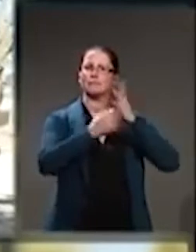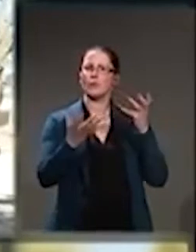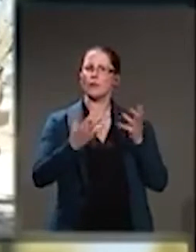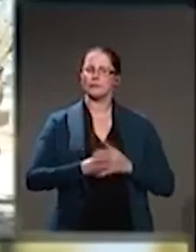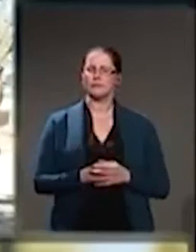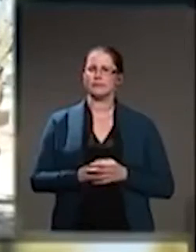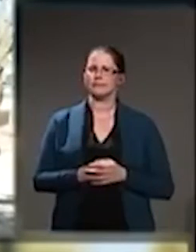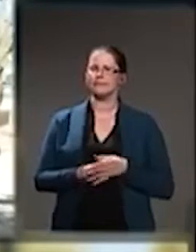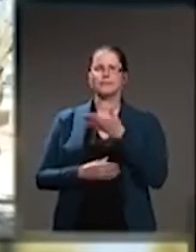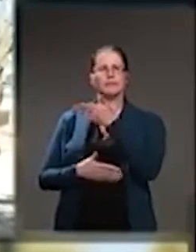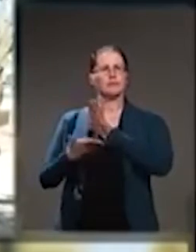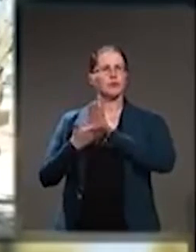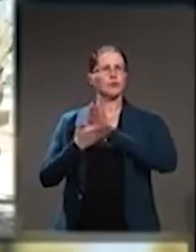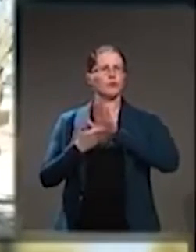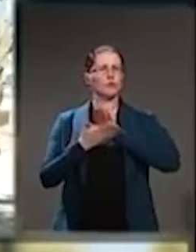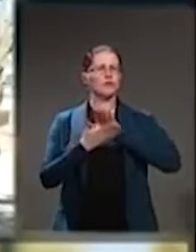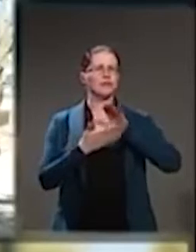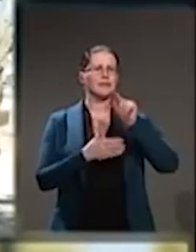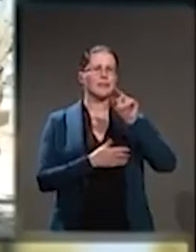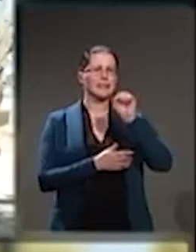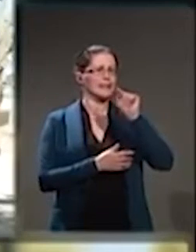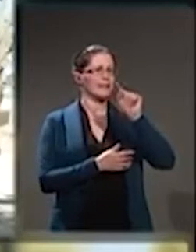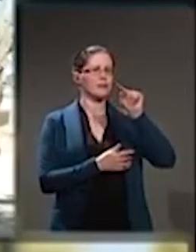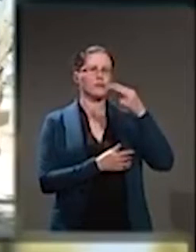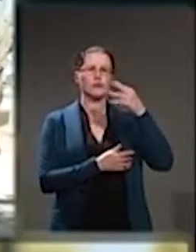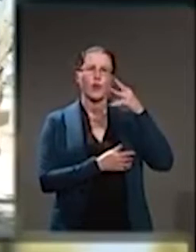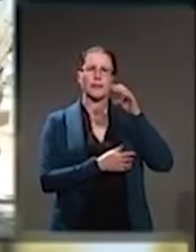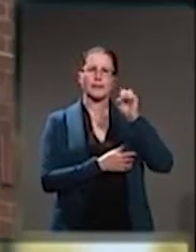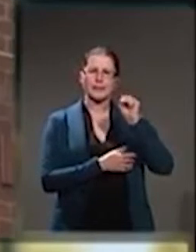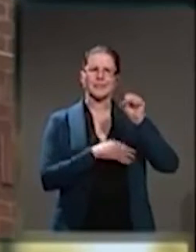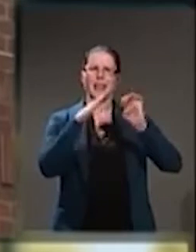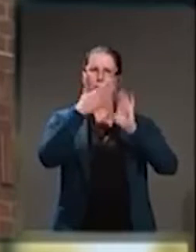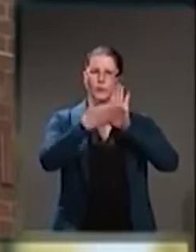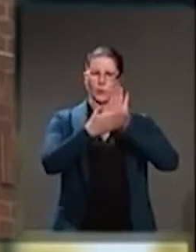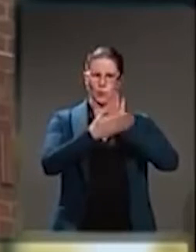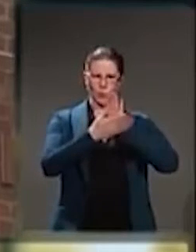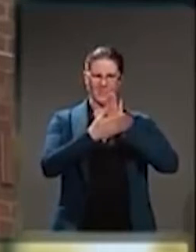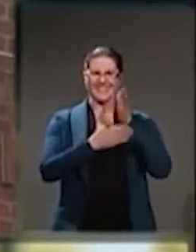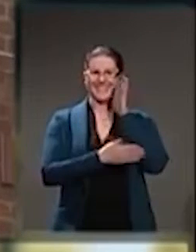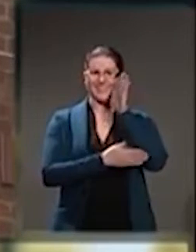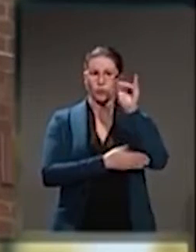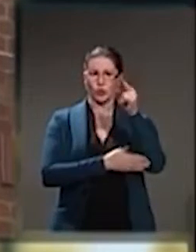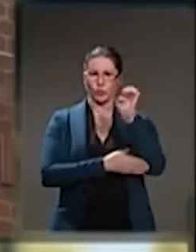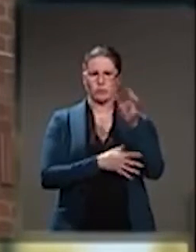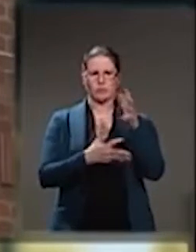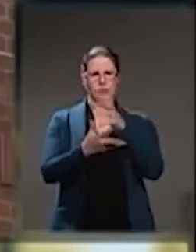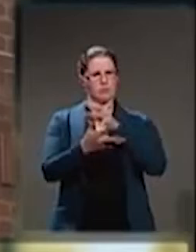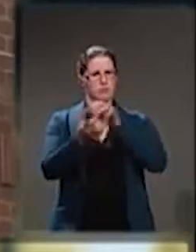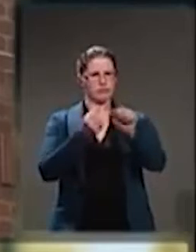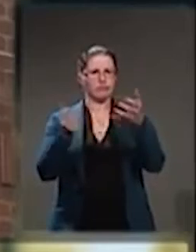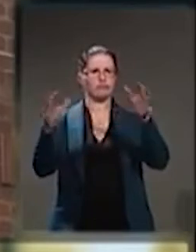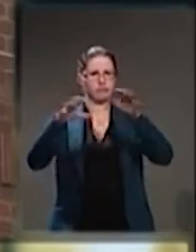This is Lemerchant St. Thomas Elementary School. It's set to be demolished in June to make way for a new school that's supposed to be finished